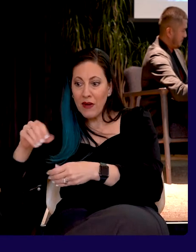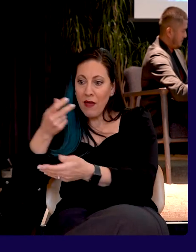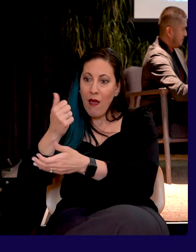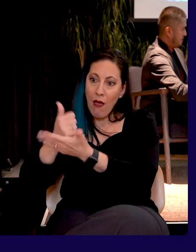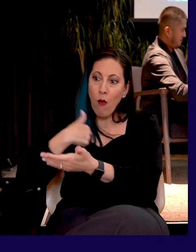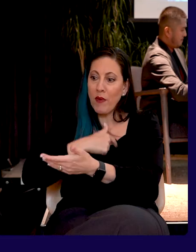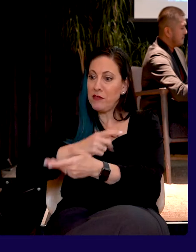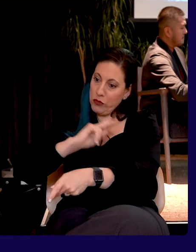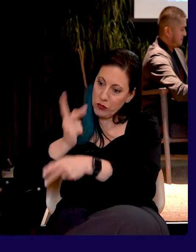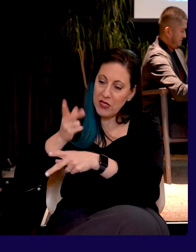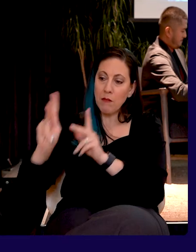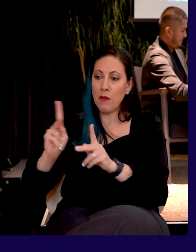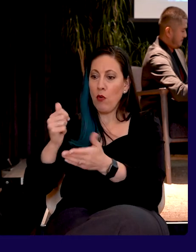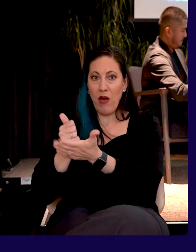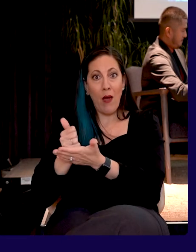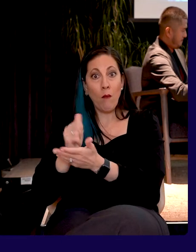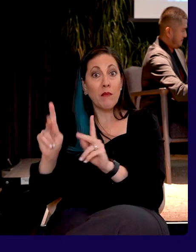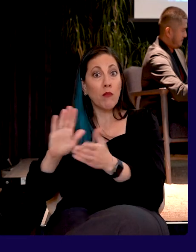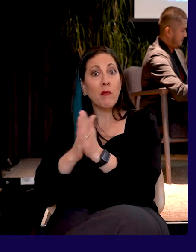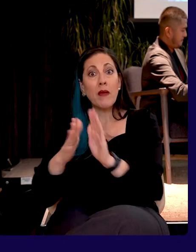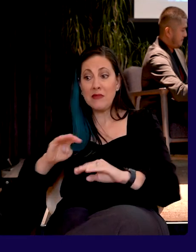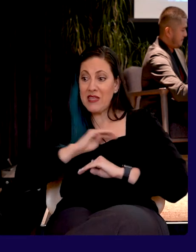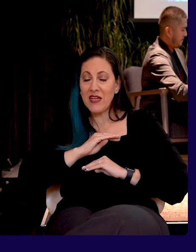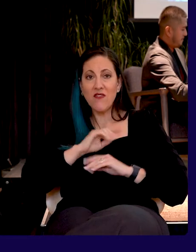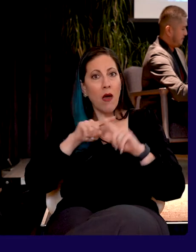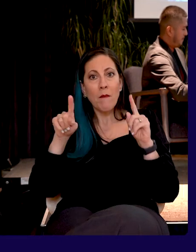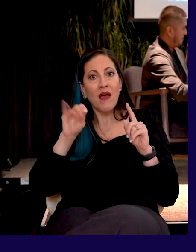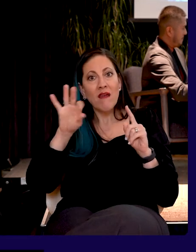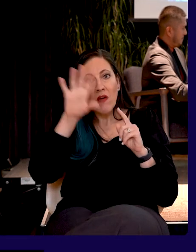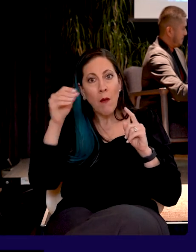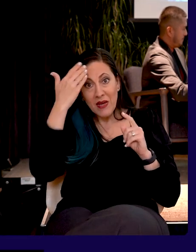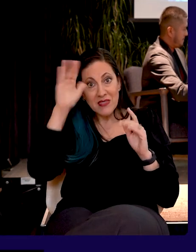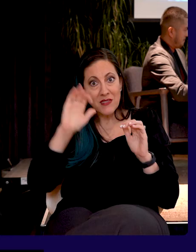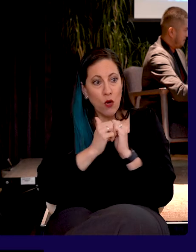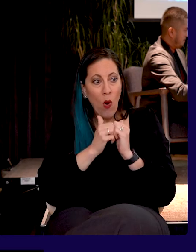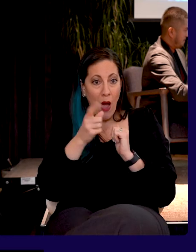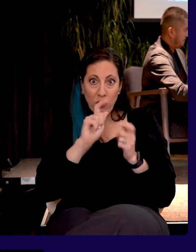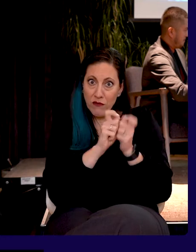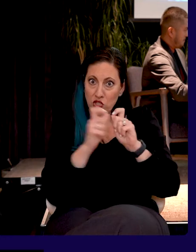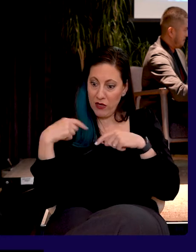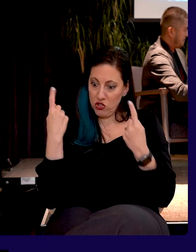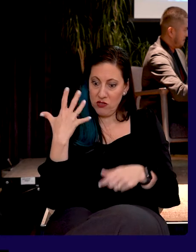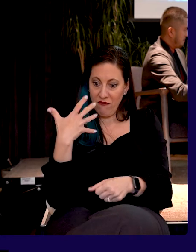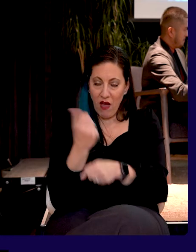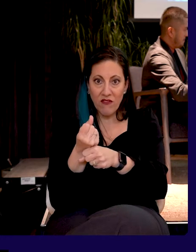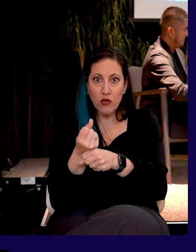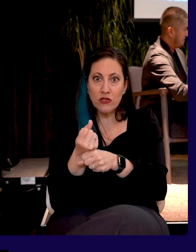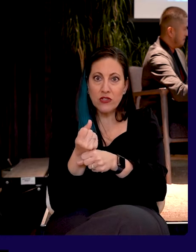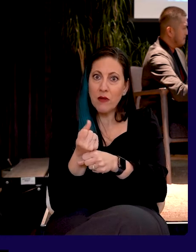with satisfaction. But if we don't know who you are, if I don't know how you've changed over the last 5 years that we've worked together,